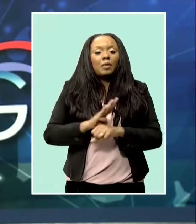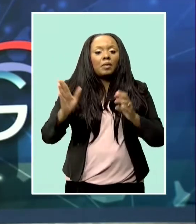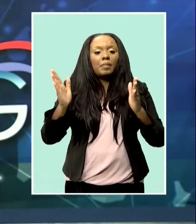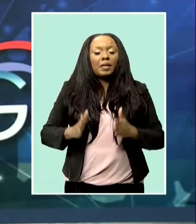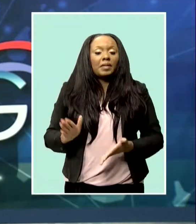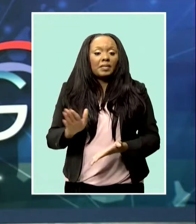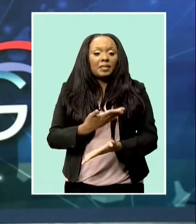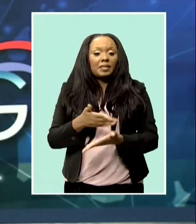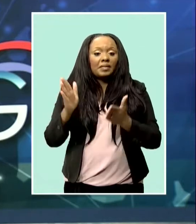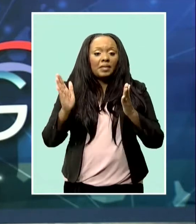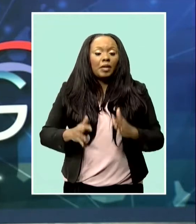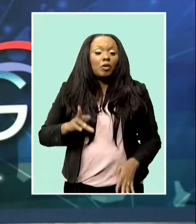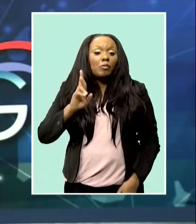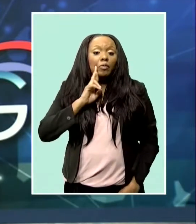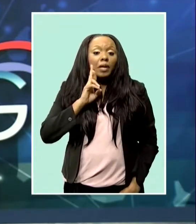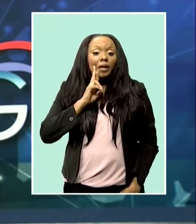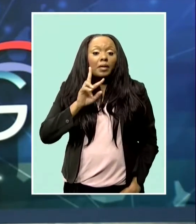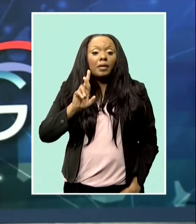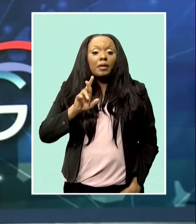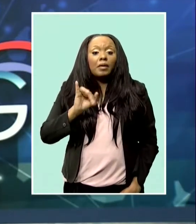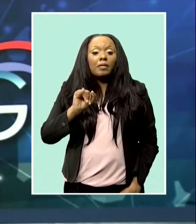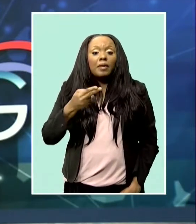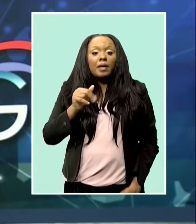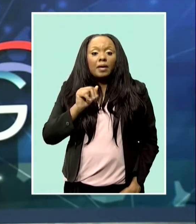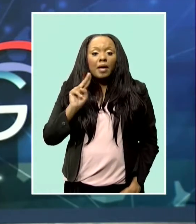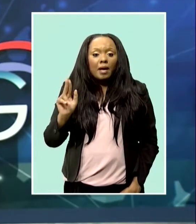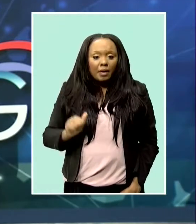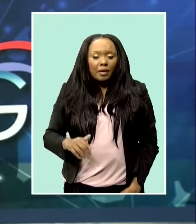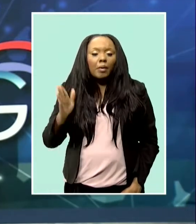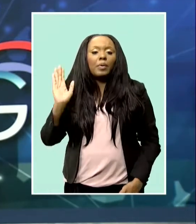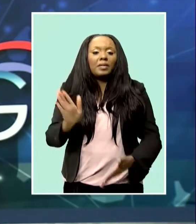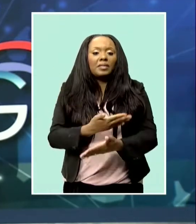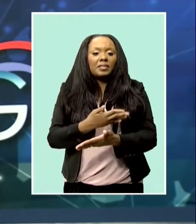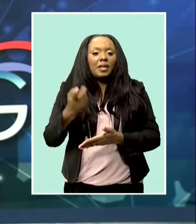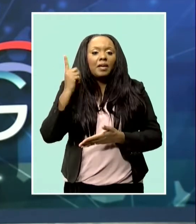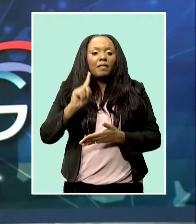Barbadian superstar Rihanna will headline this season's NFL